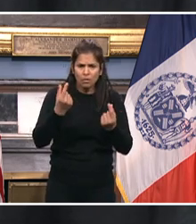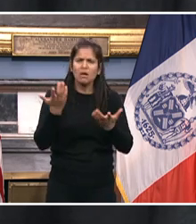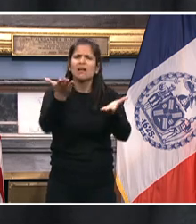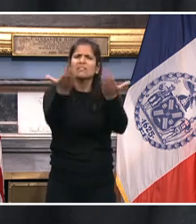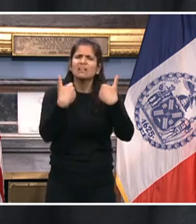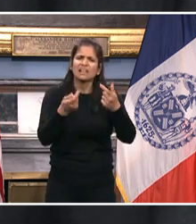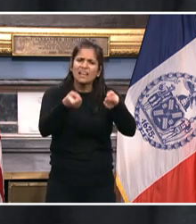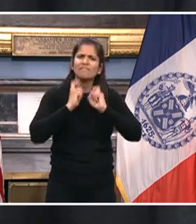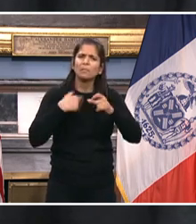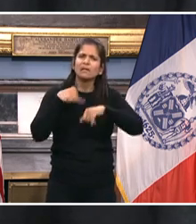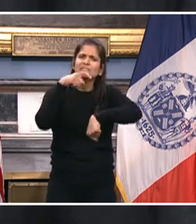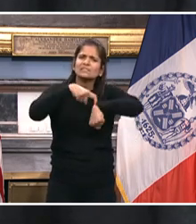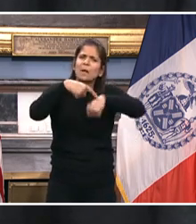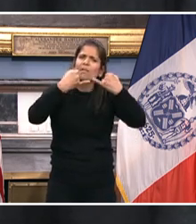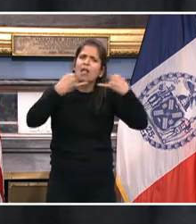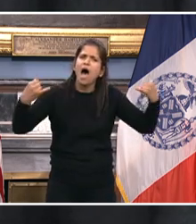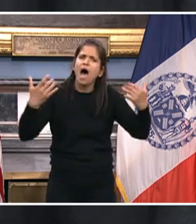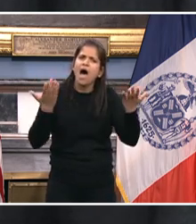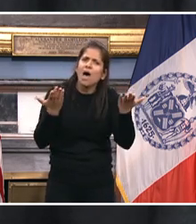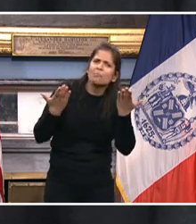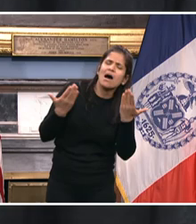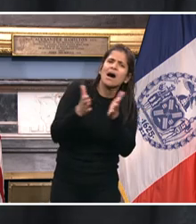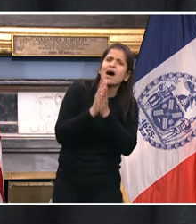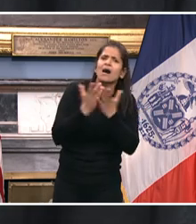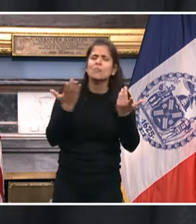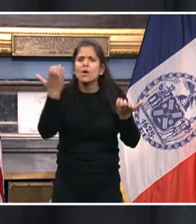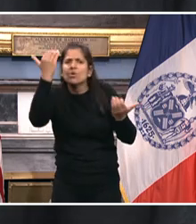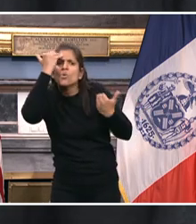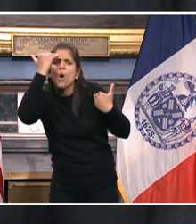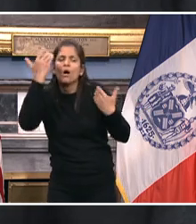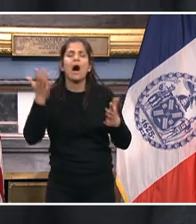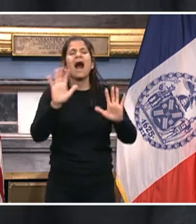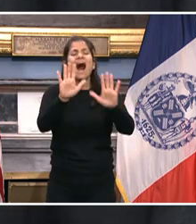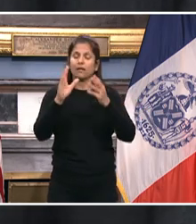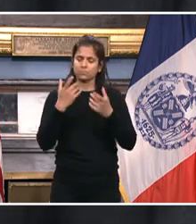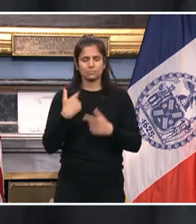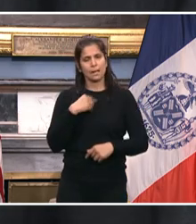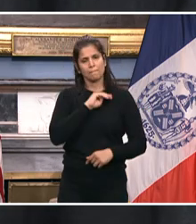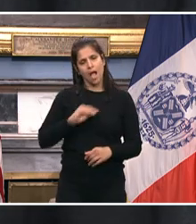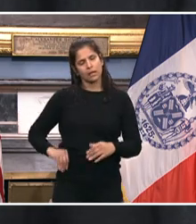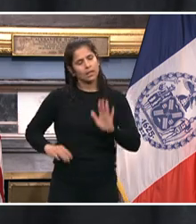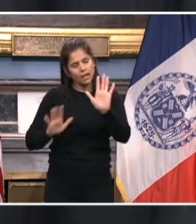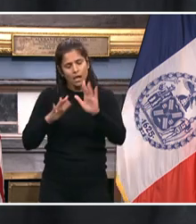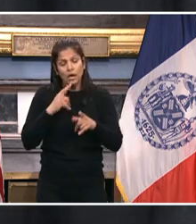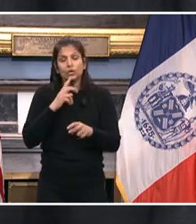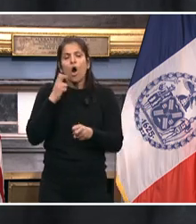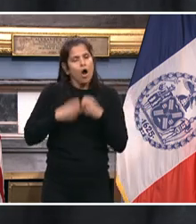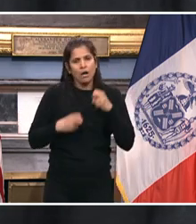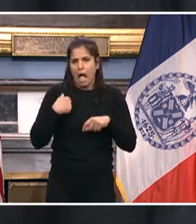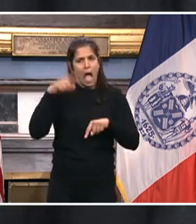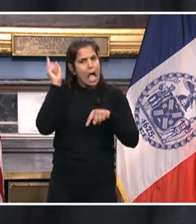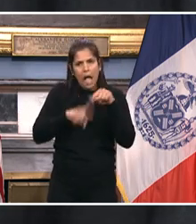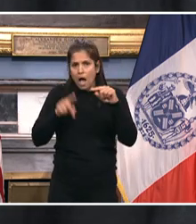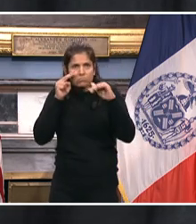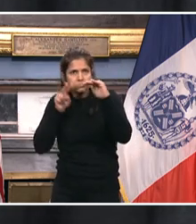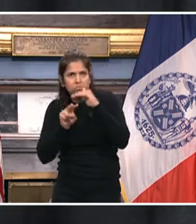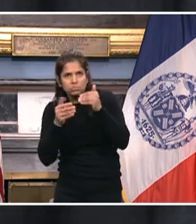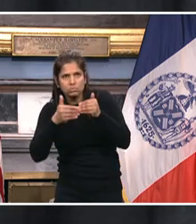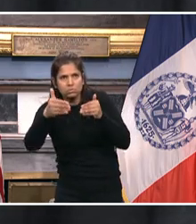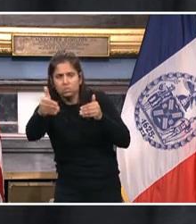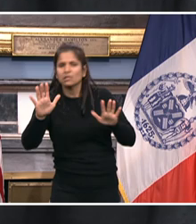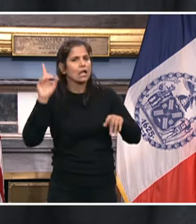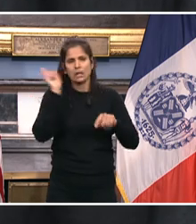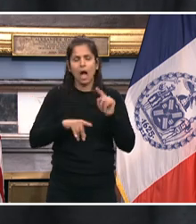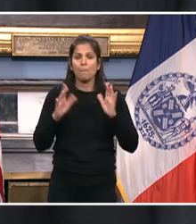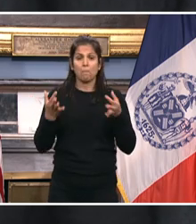and I think one of the things that Mitch and I have talked about is antibody testing is particularly valuable for helping our first responders, our healthcare workers,